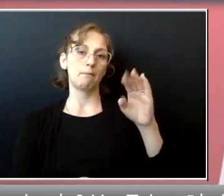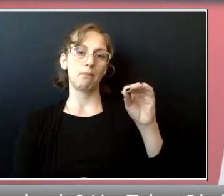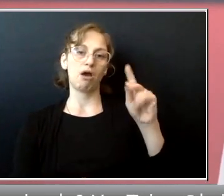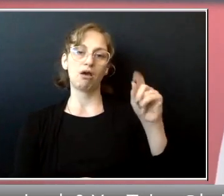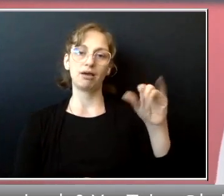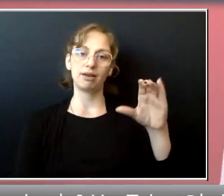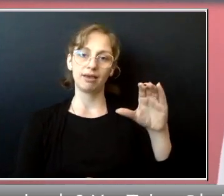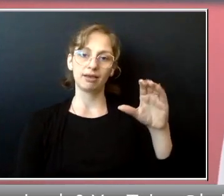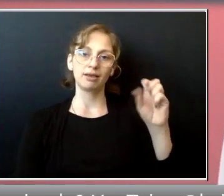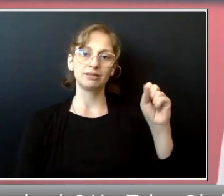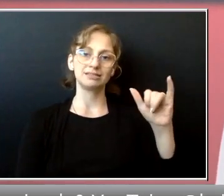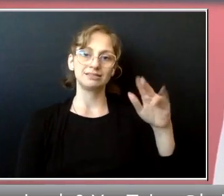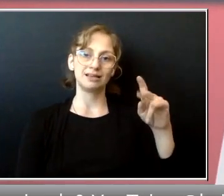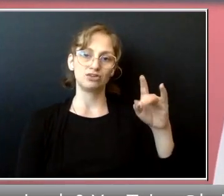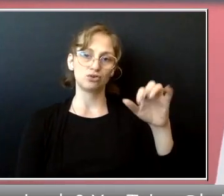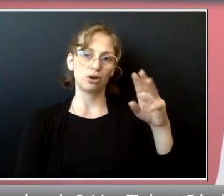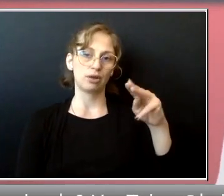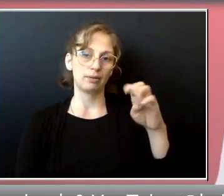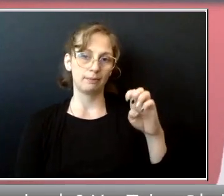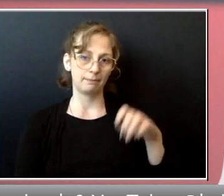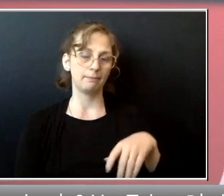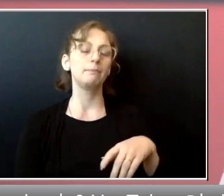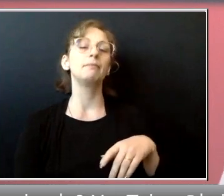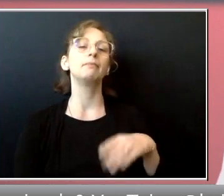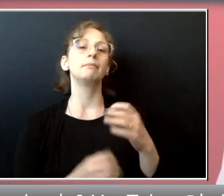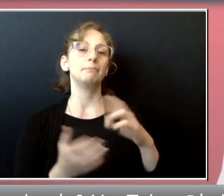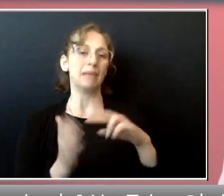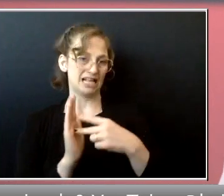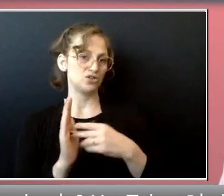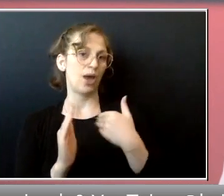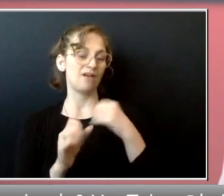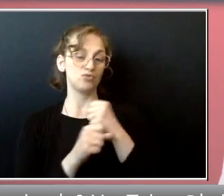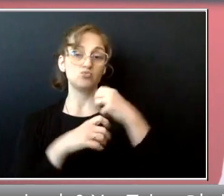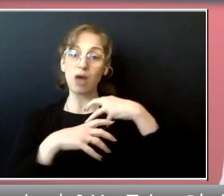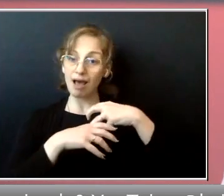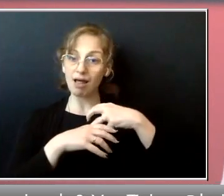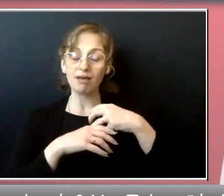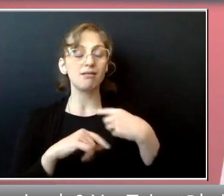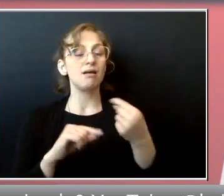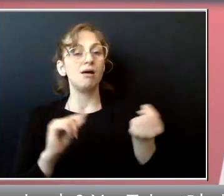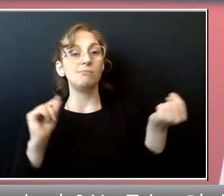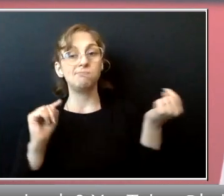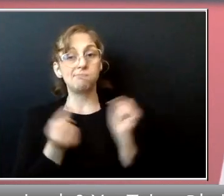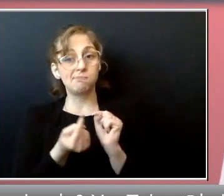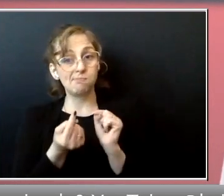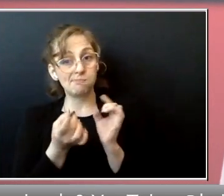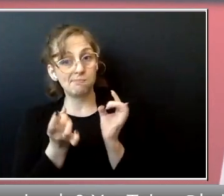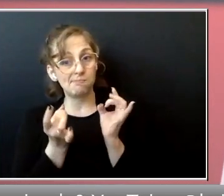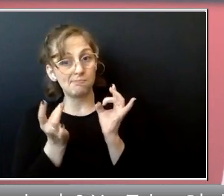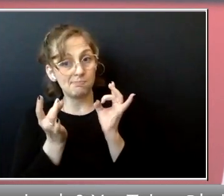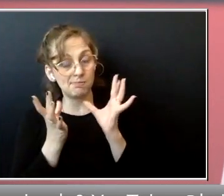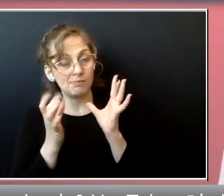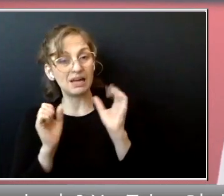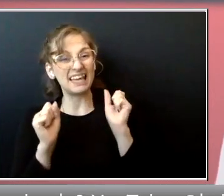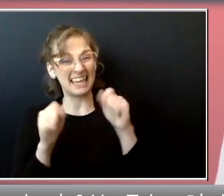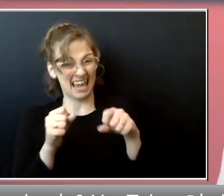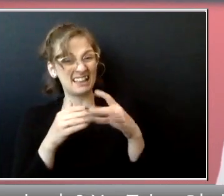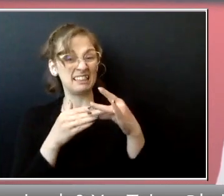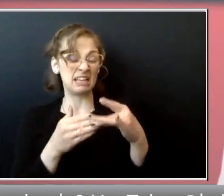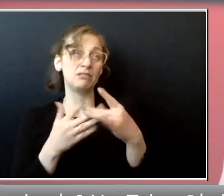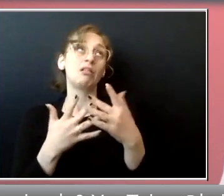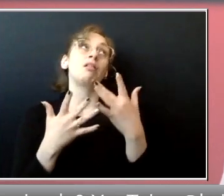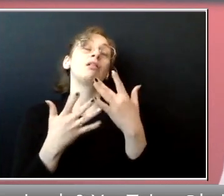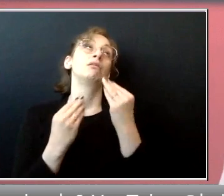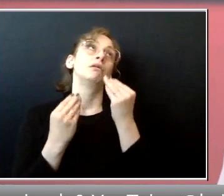pain in your leg that can be really life-limiting and can make it a little bit miserable. Eventually, you can start getting ulcers in your leg that